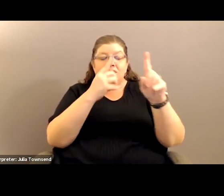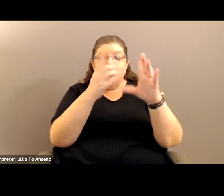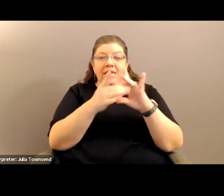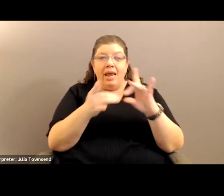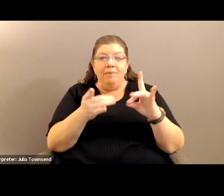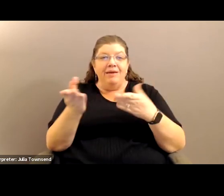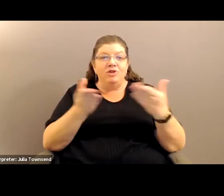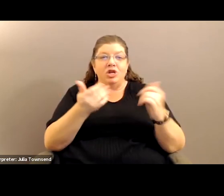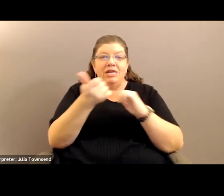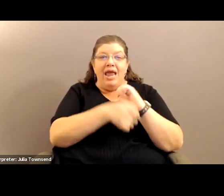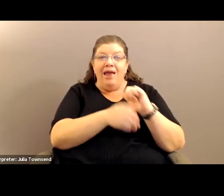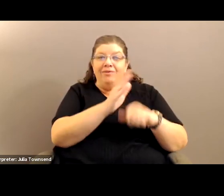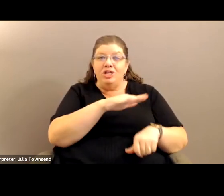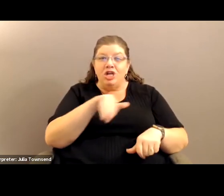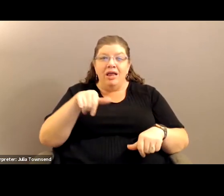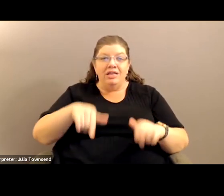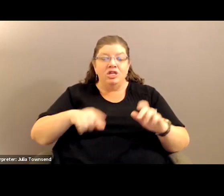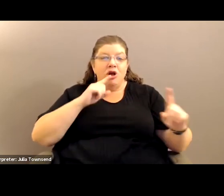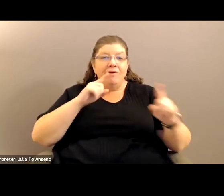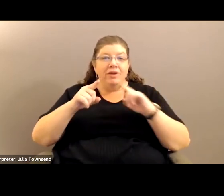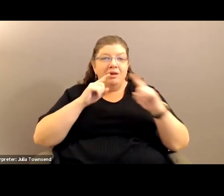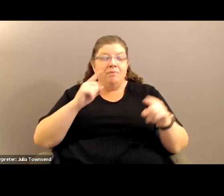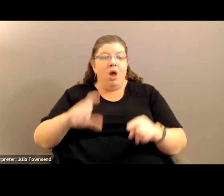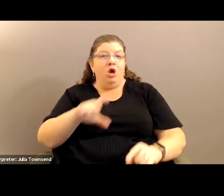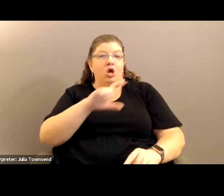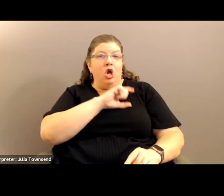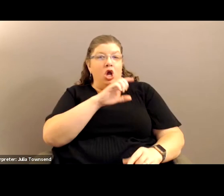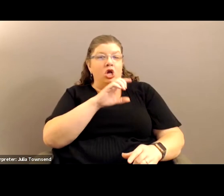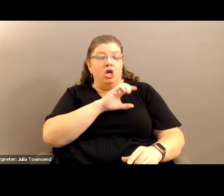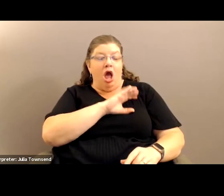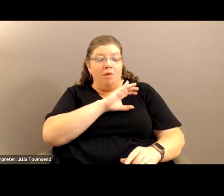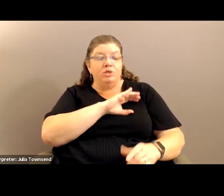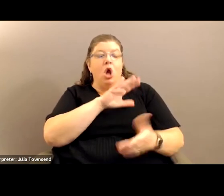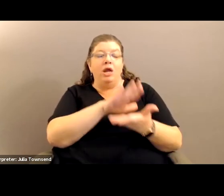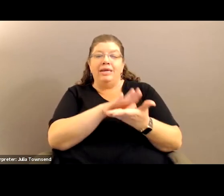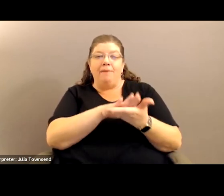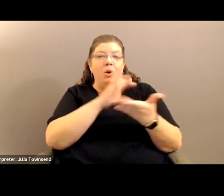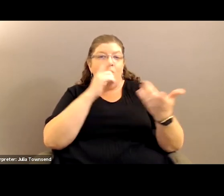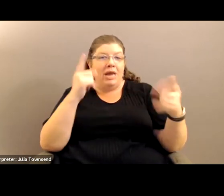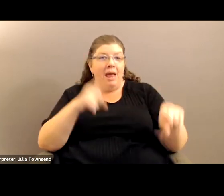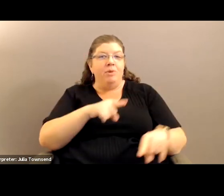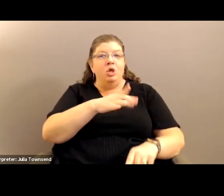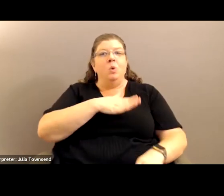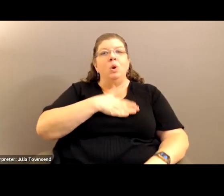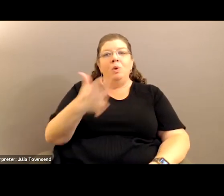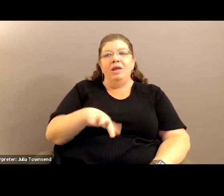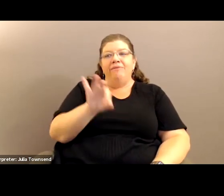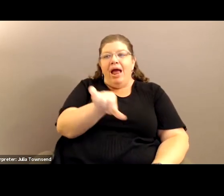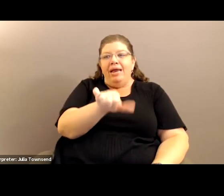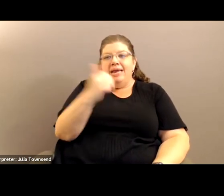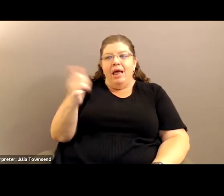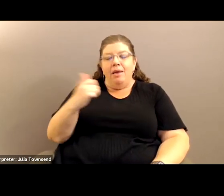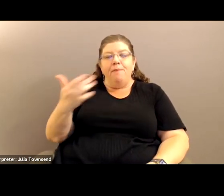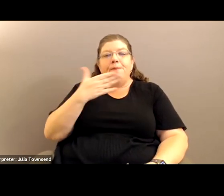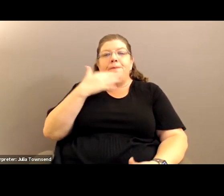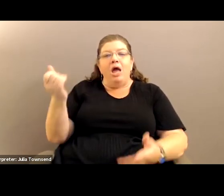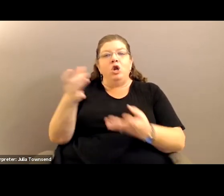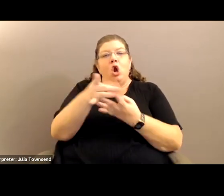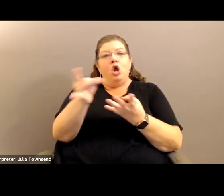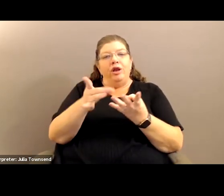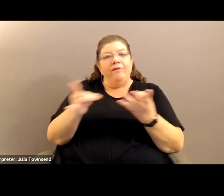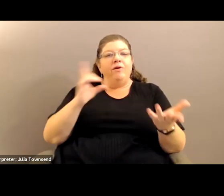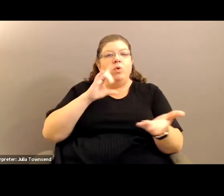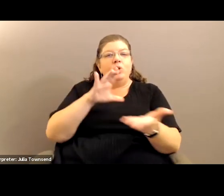child this whole conversation about cops on campus wouldn't happen because you'd willingly find better alternatives to school